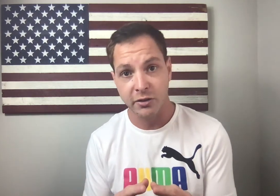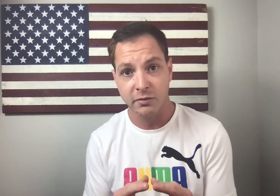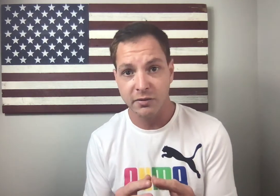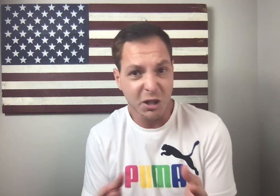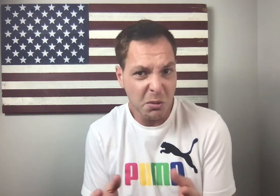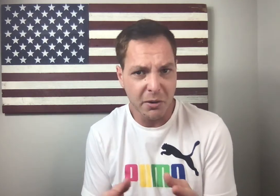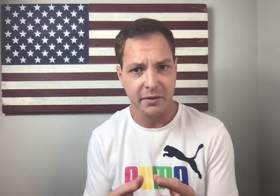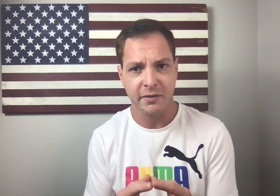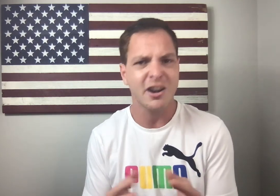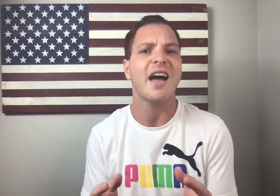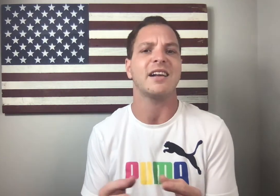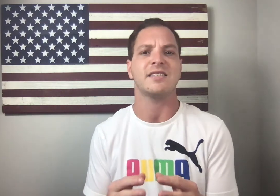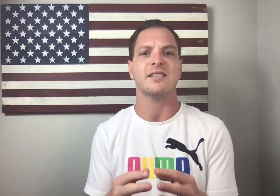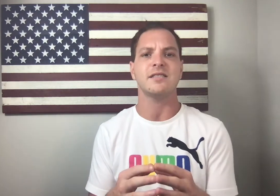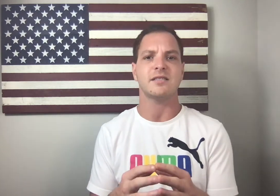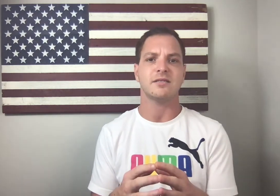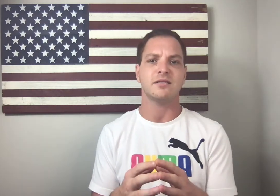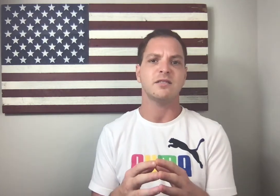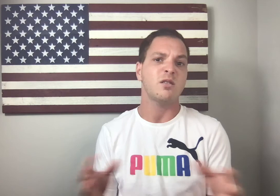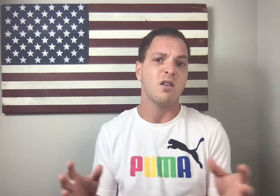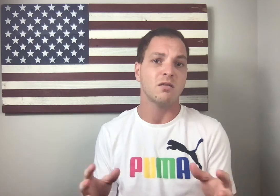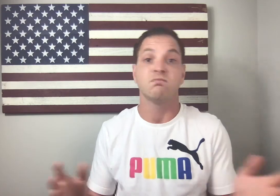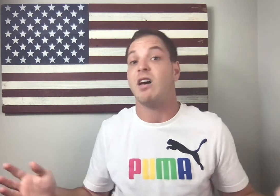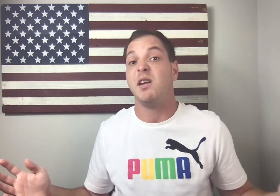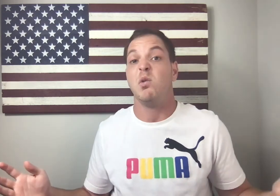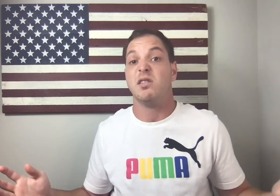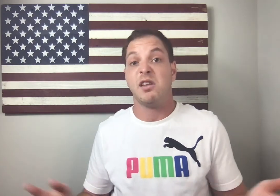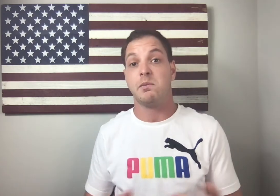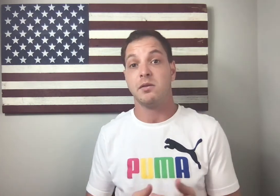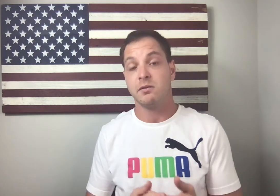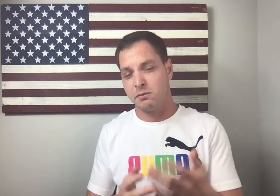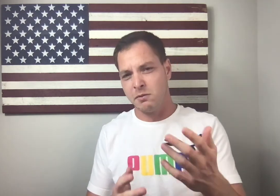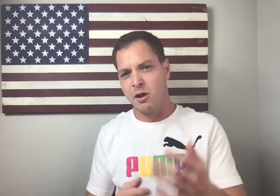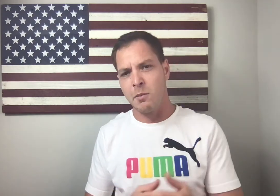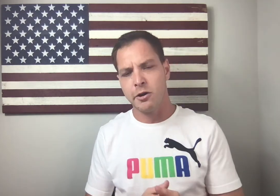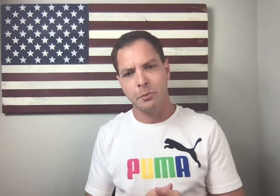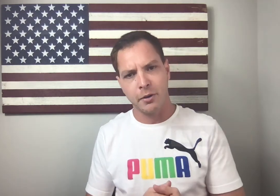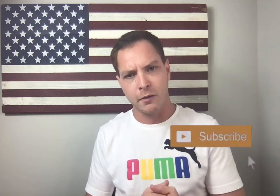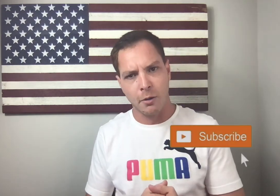laws are deliberate. They're not accidents. So no, I don't accept.